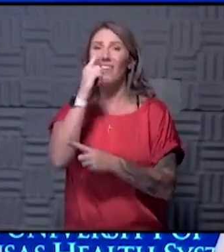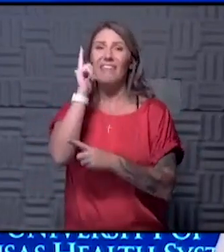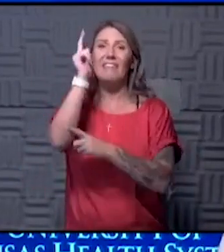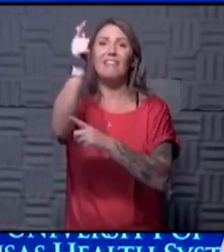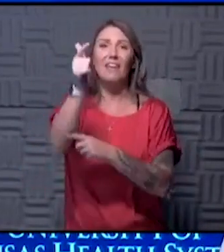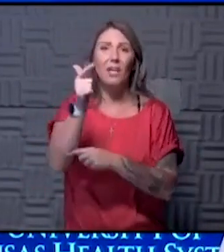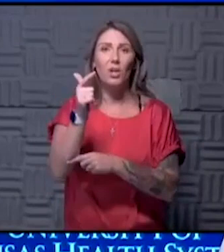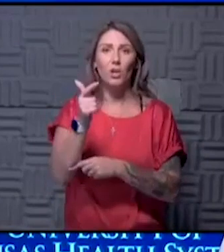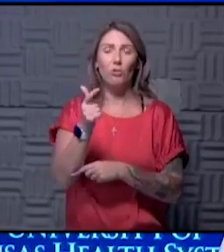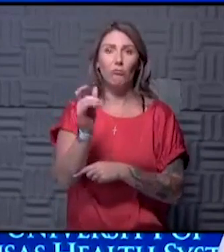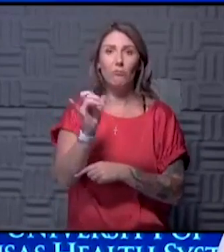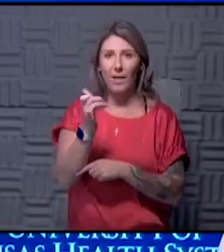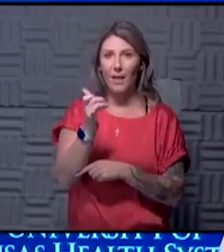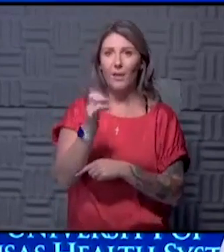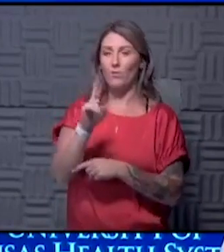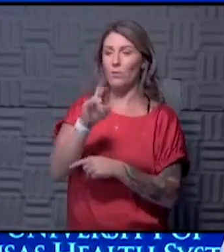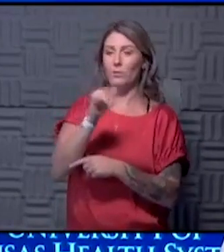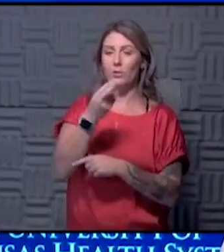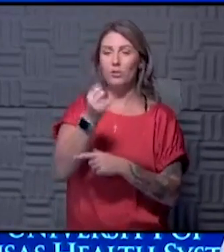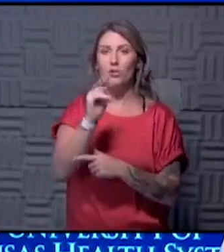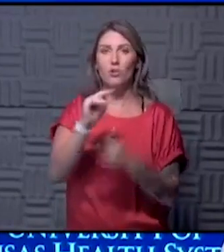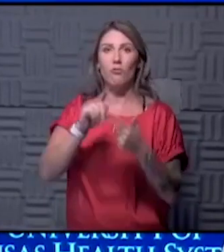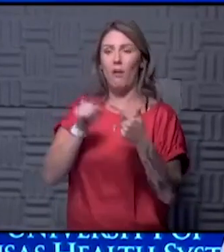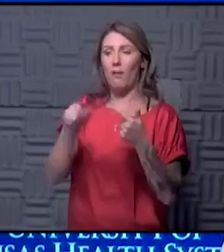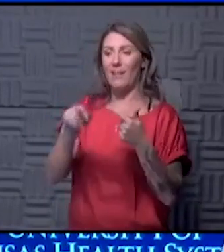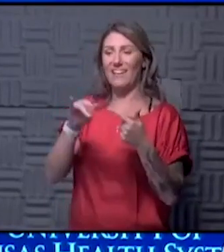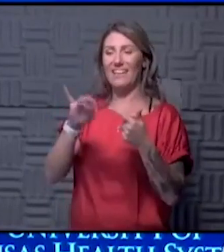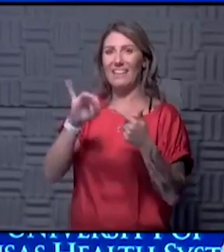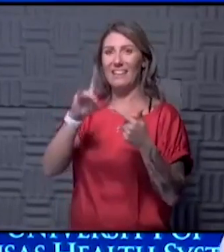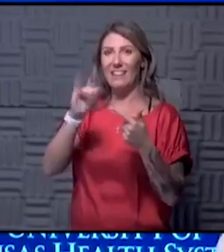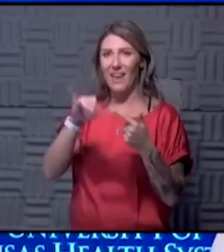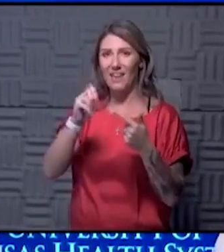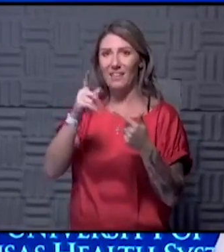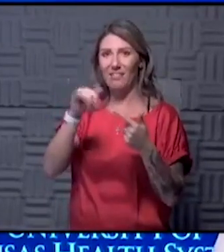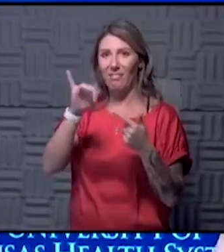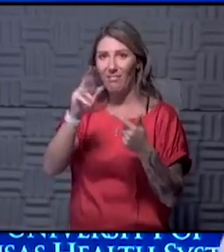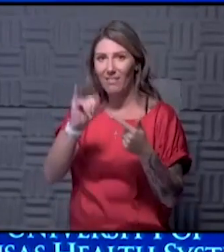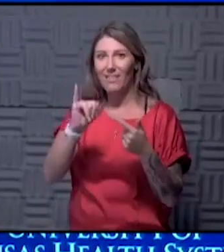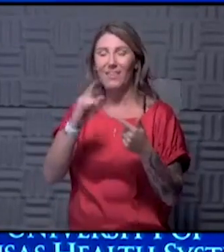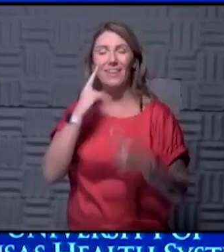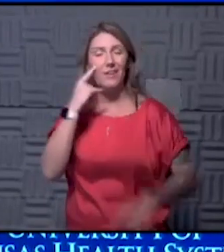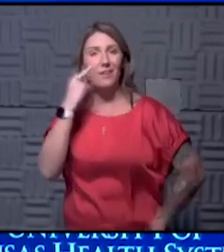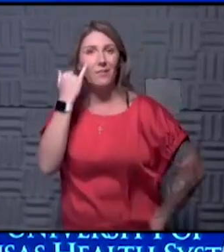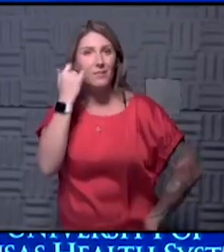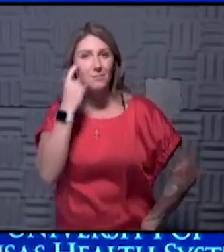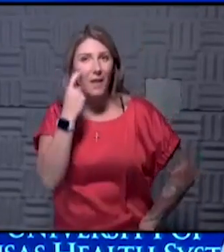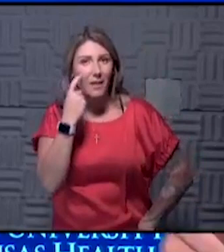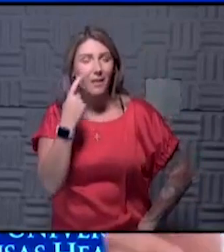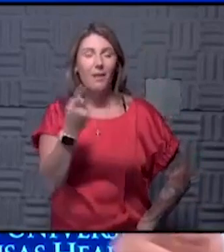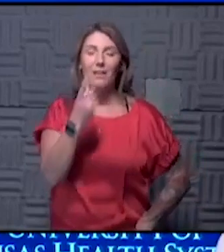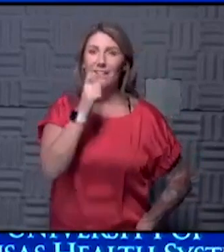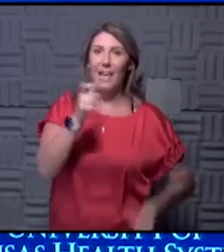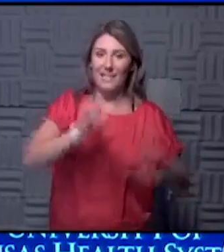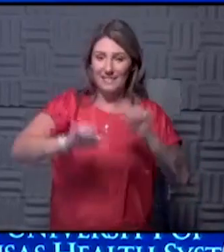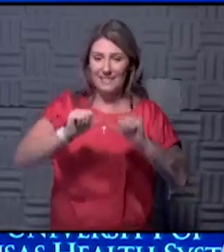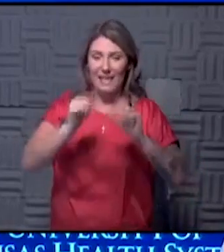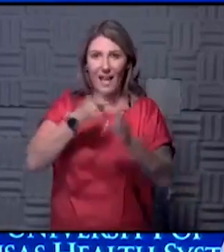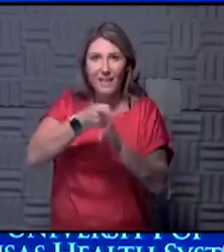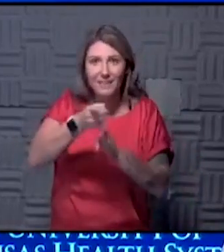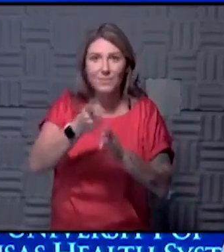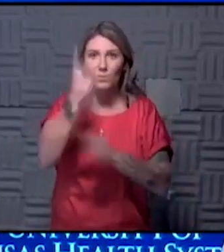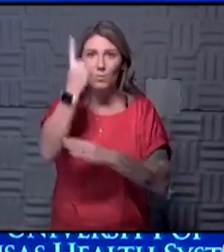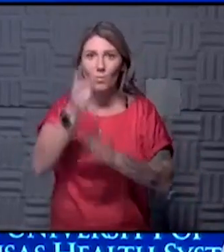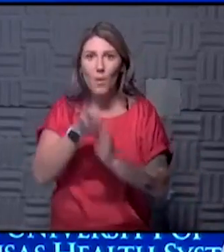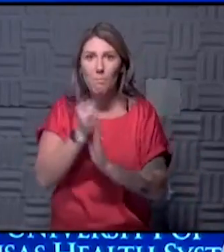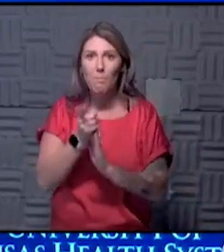these drugs, like the one from Regeneron and the one from Eli Lilly, if I can speculate and not be a scientist for just a moment, I'm going to say that those drugs